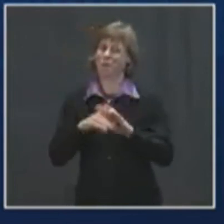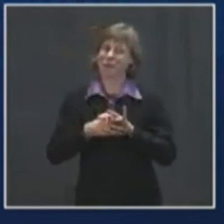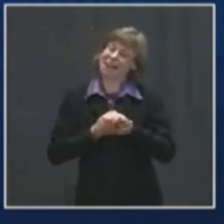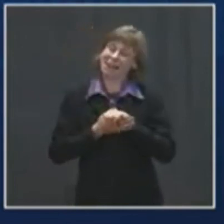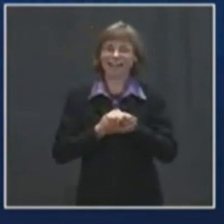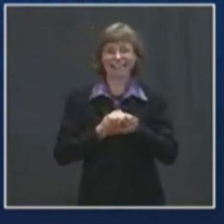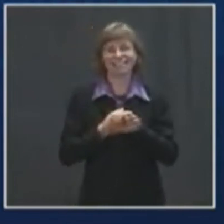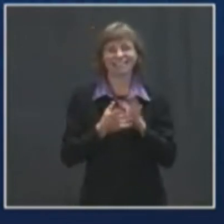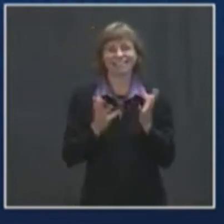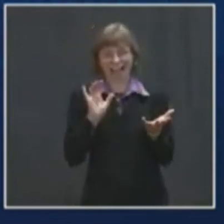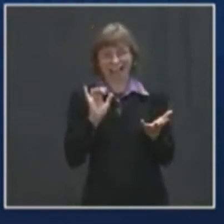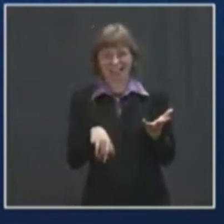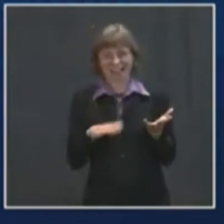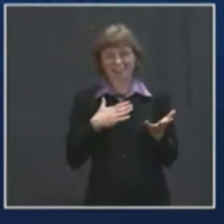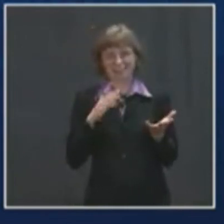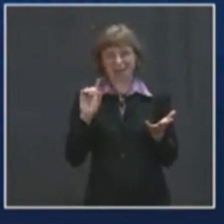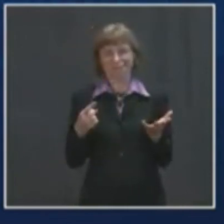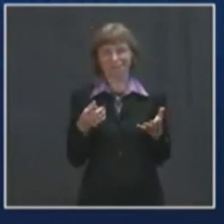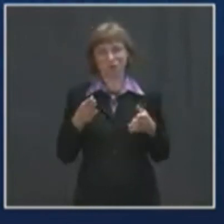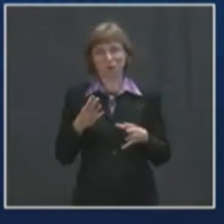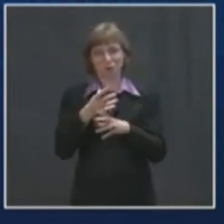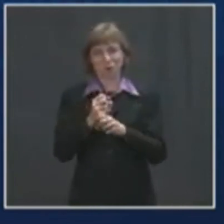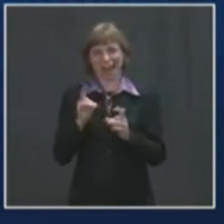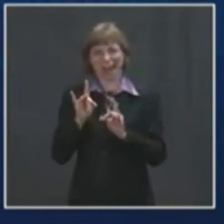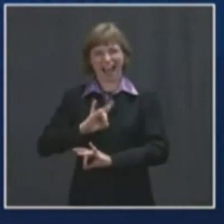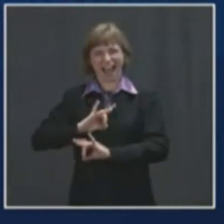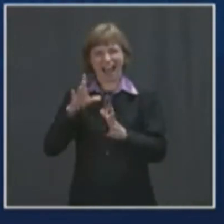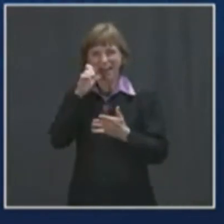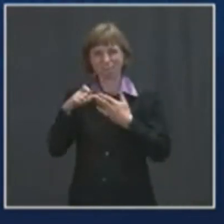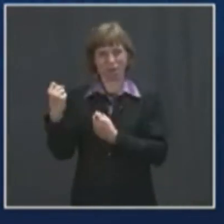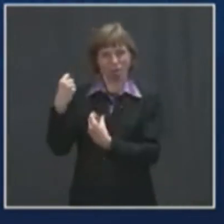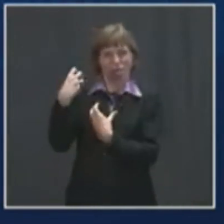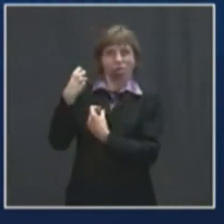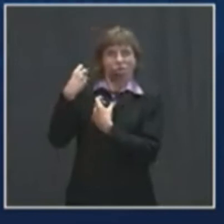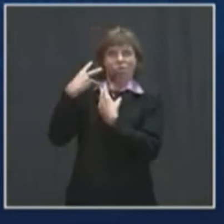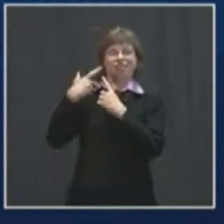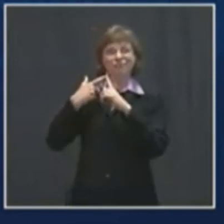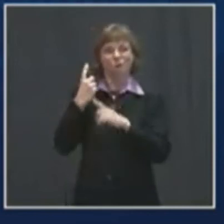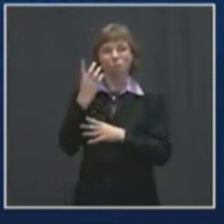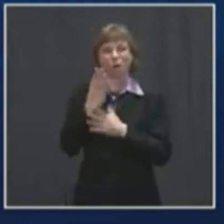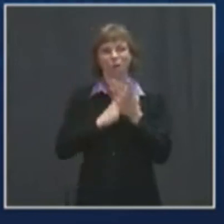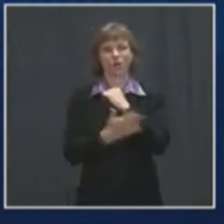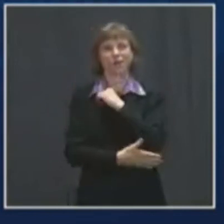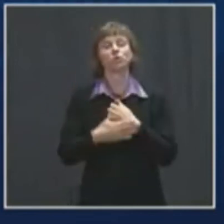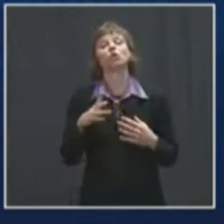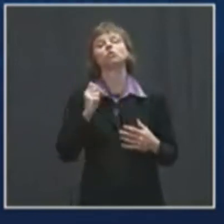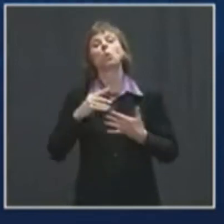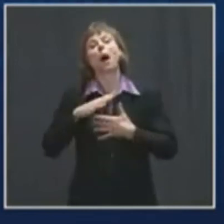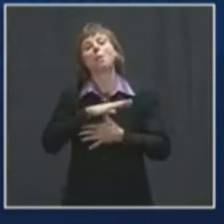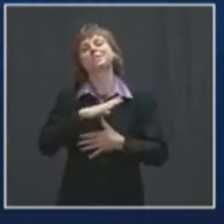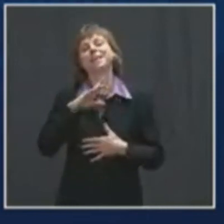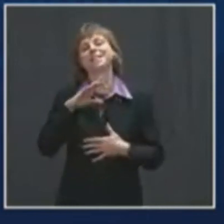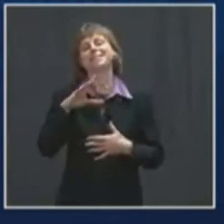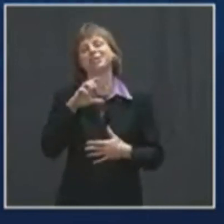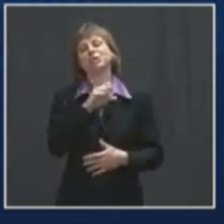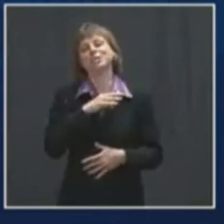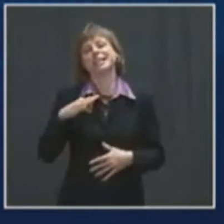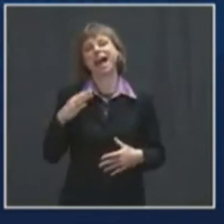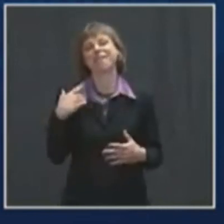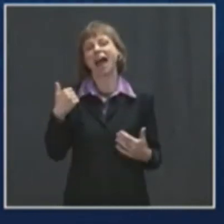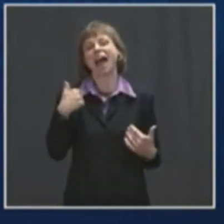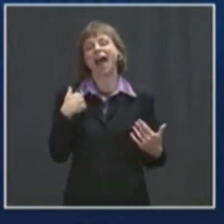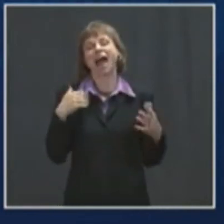That's my first way to get hate mail from one part of the country. There's a division among our senior staff, I will admit, on this particular question, but I won't